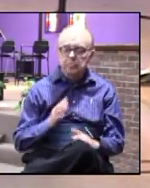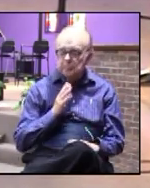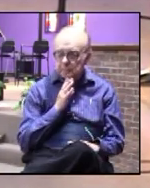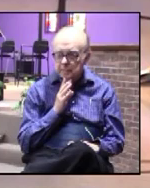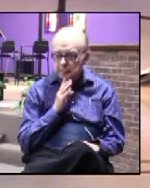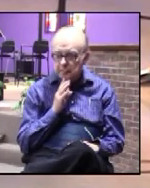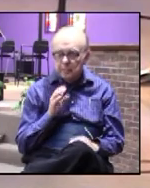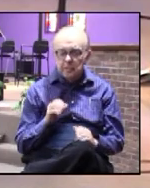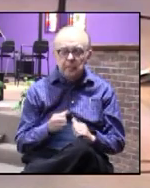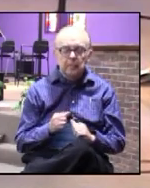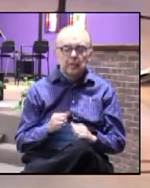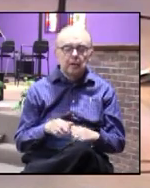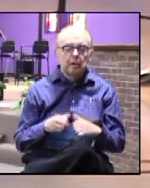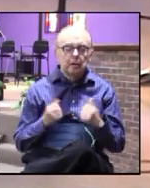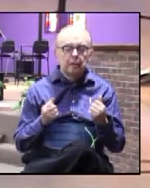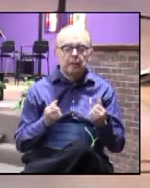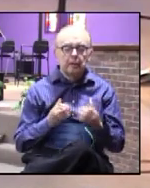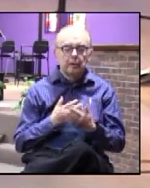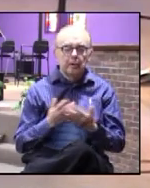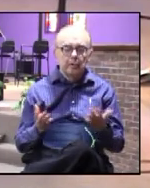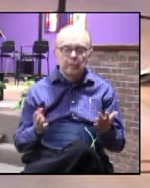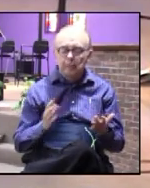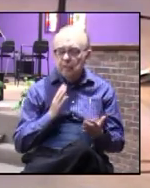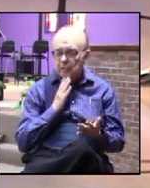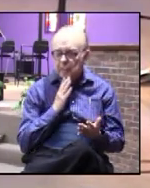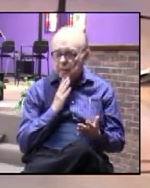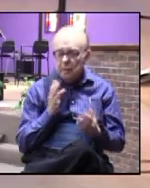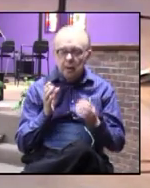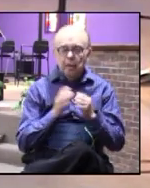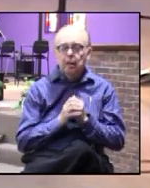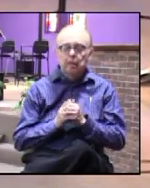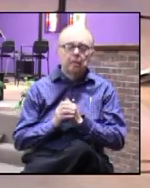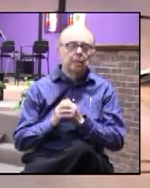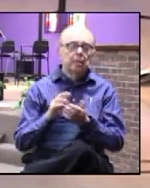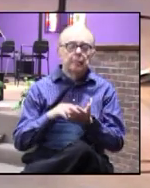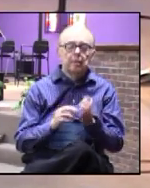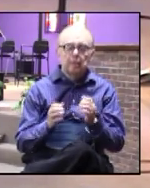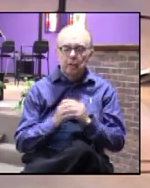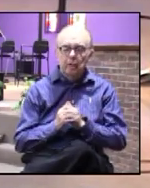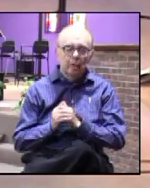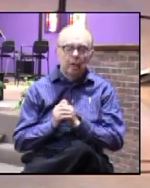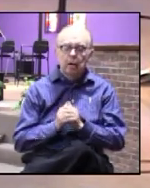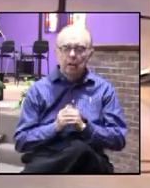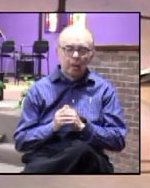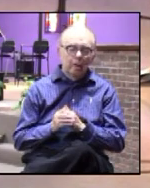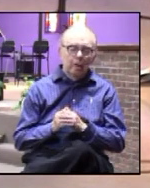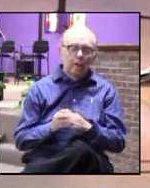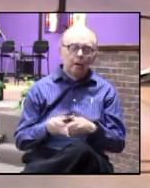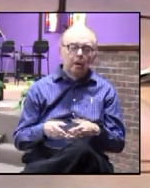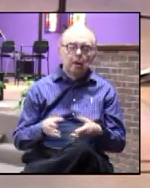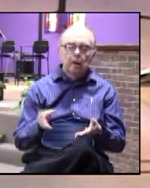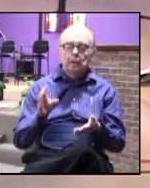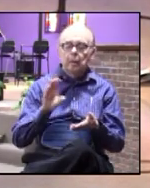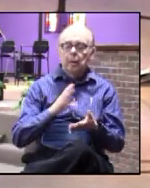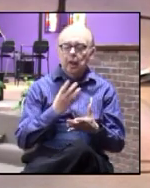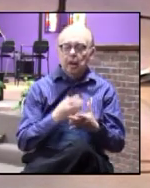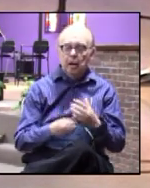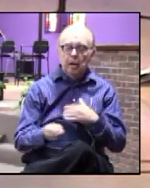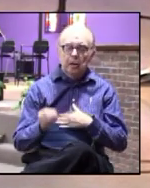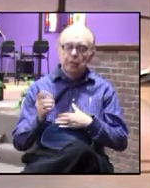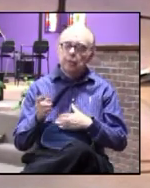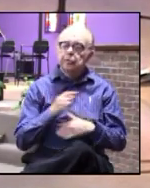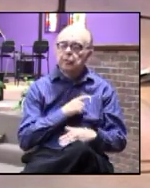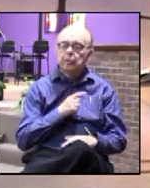a house divided and all these other things. It's talking about worship, and what is worship? Worship is pouring ourselves out to the